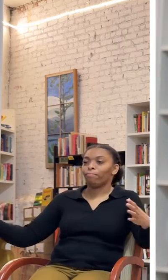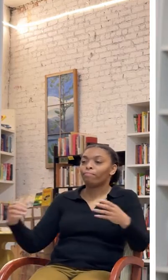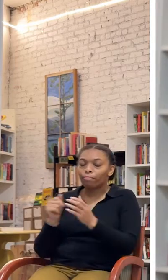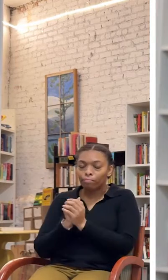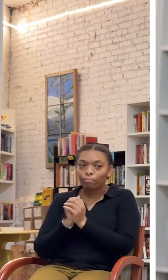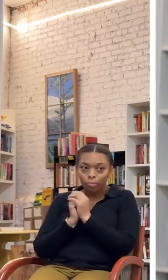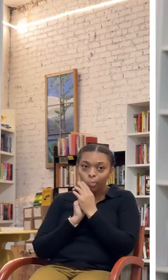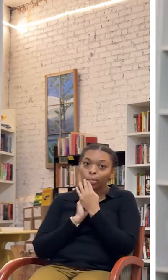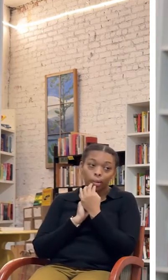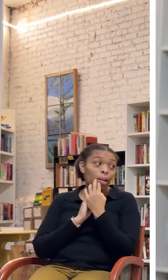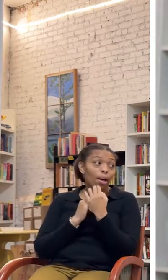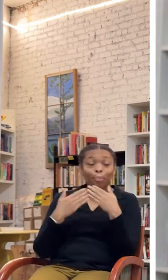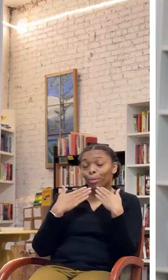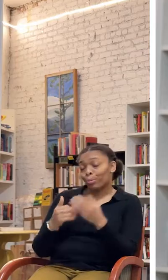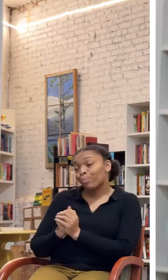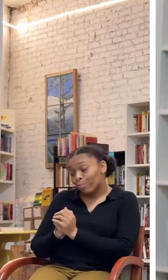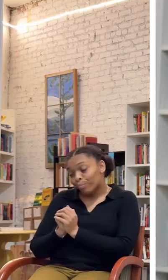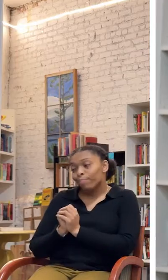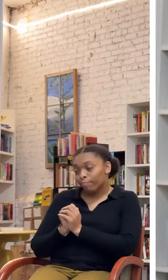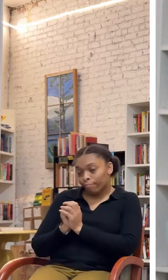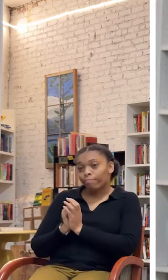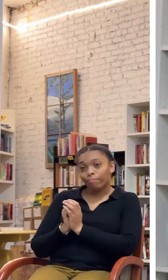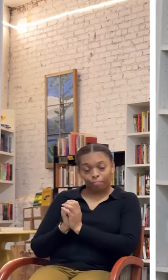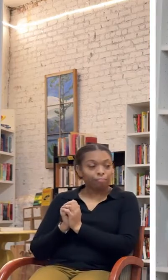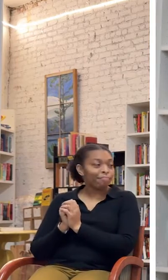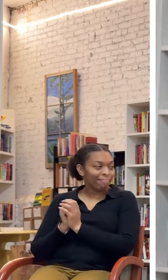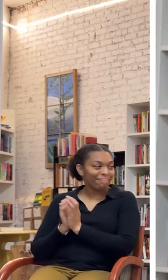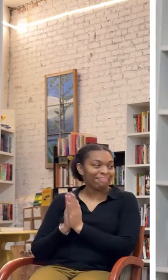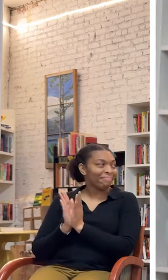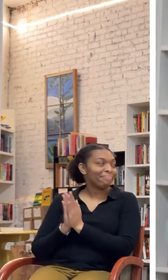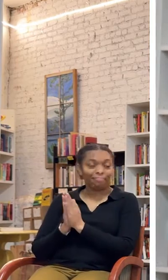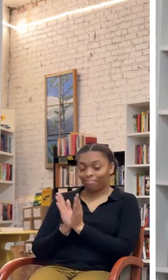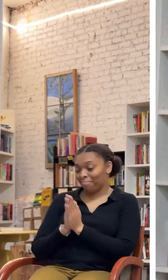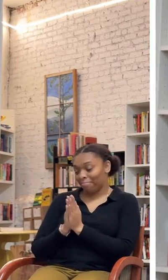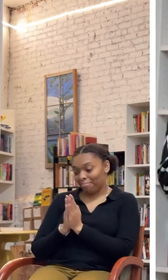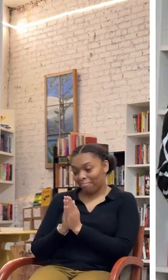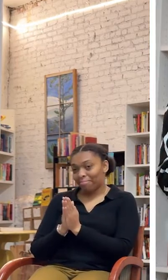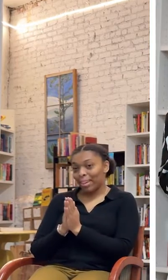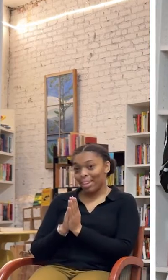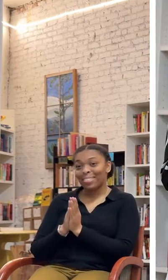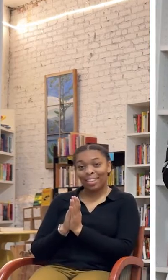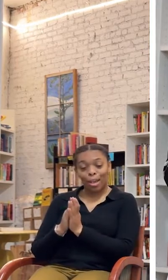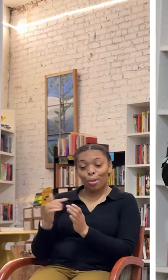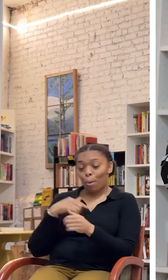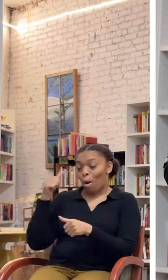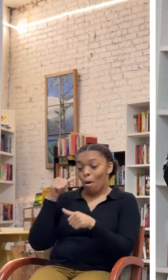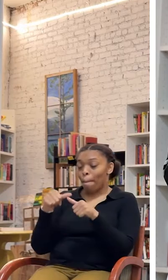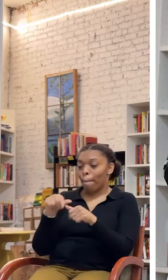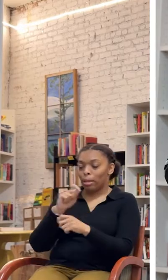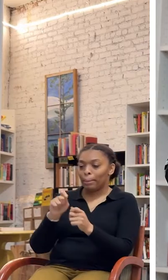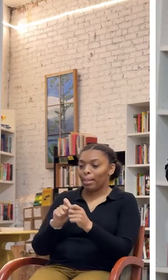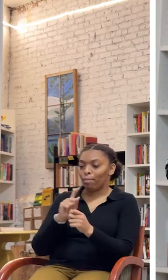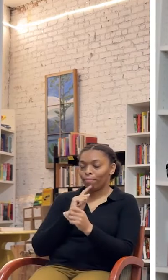do. Thank you, Viv. And thank you. Thank you. But I remember